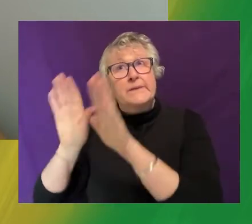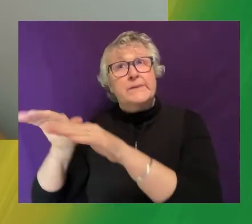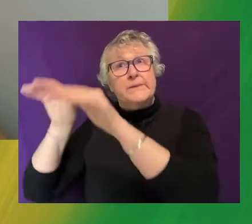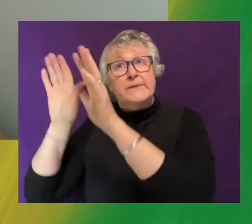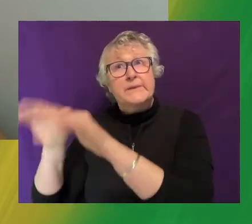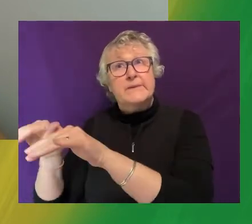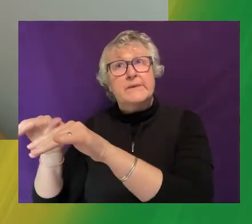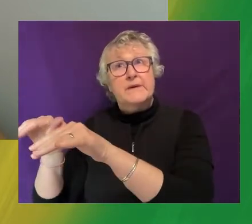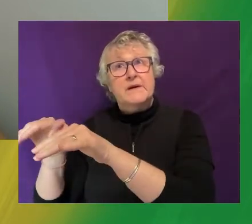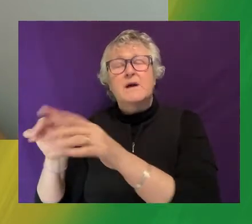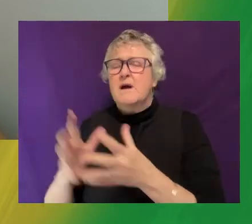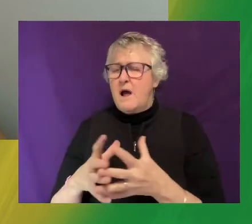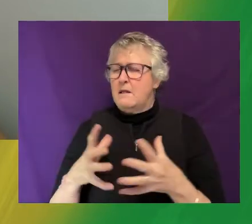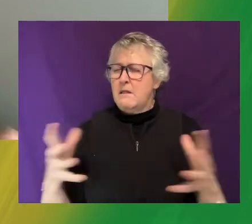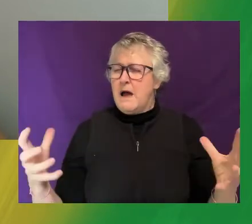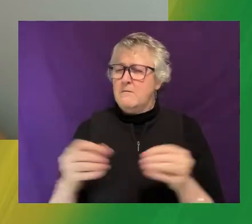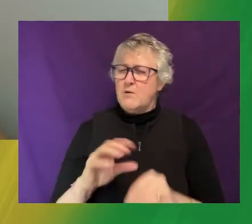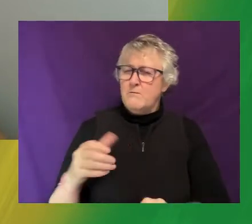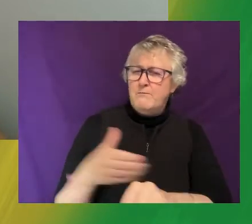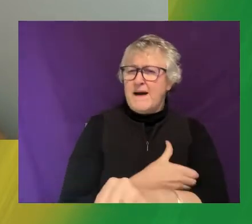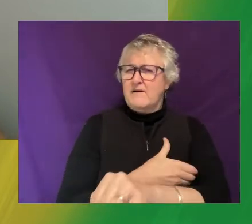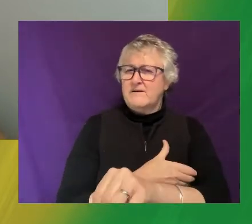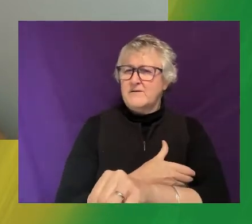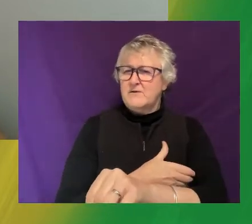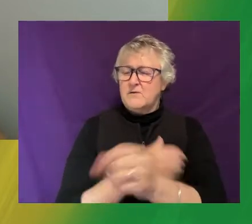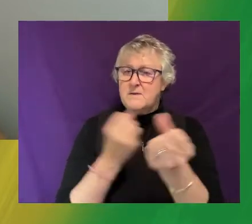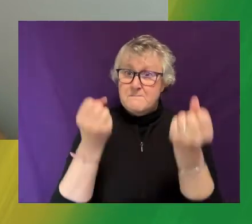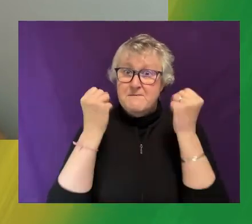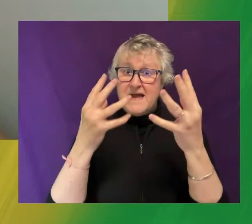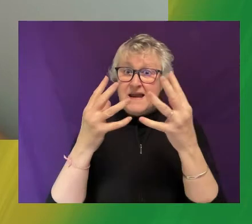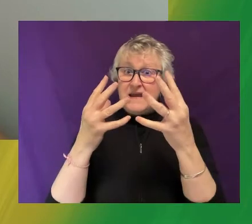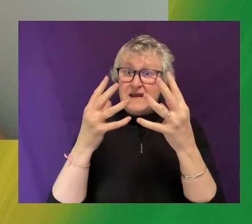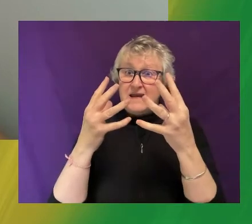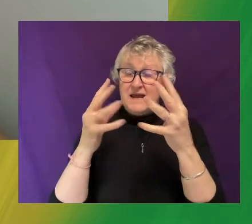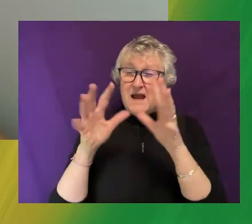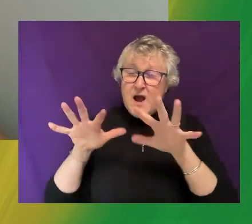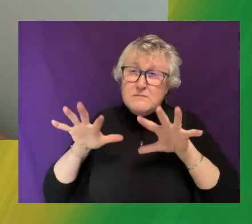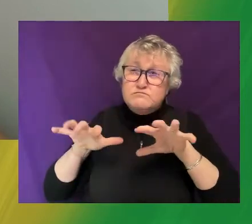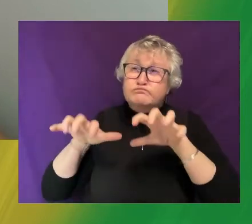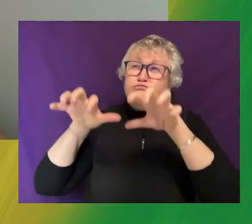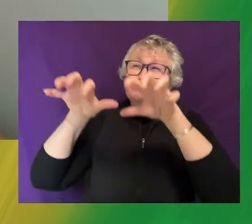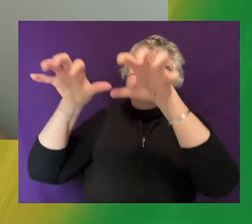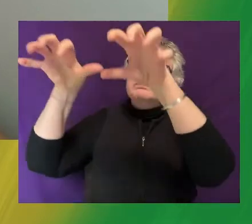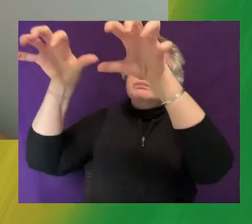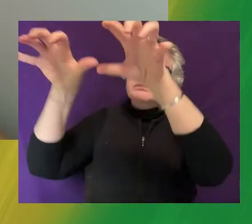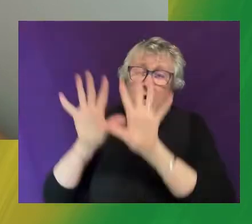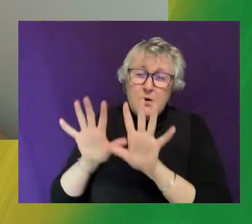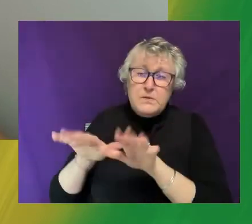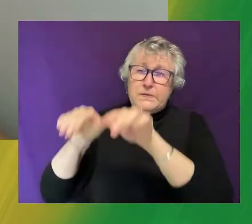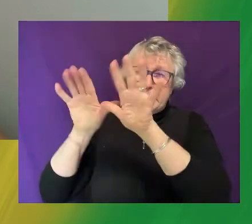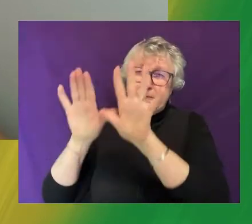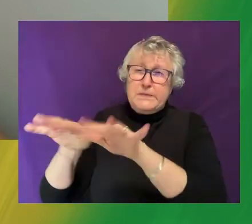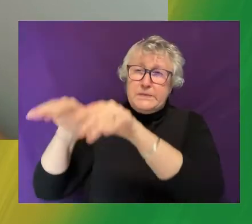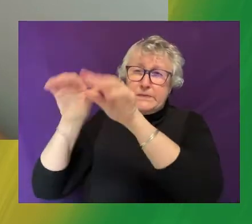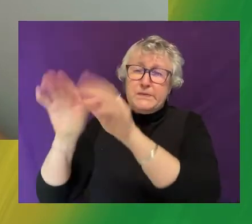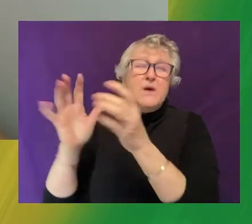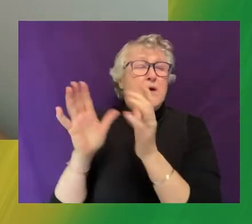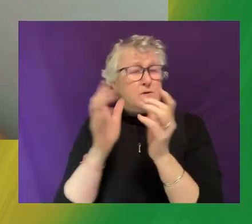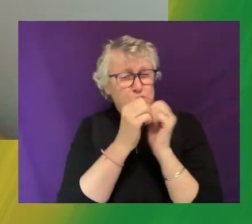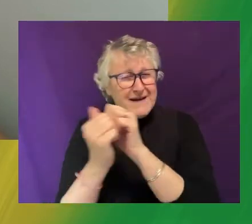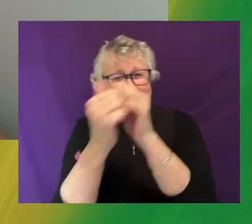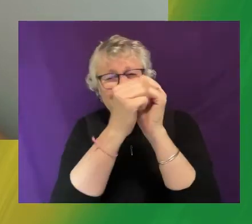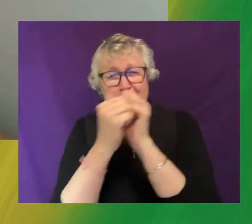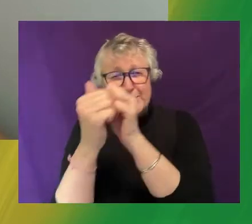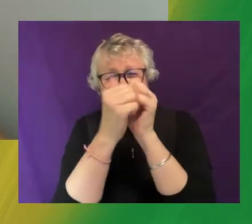individually. And like a bird, I may sing to my own music and dance to my